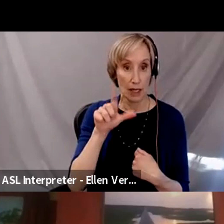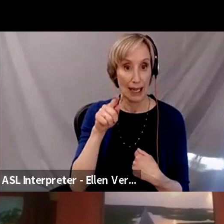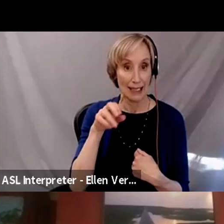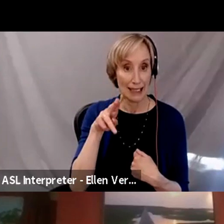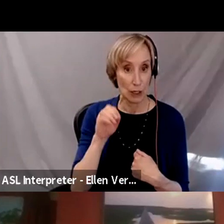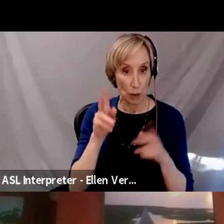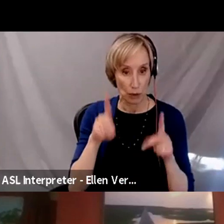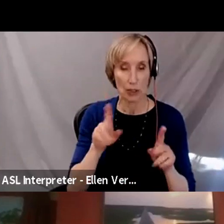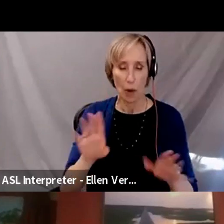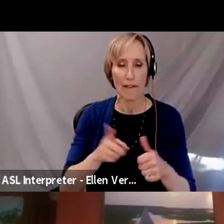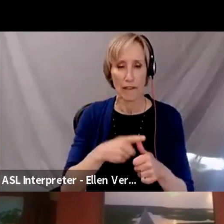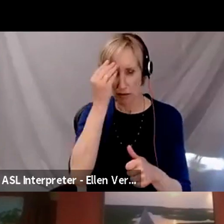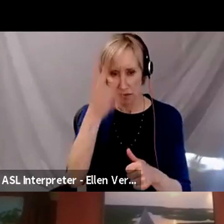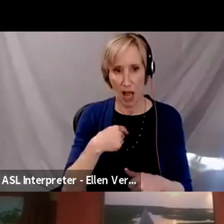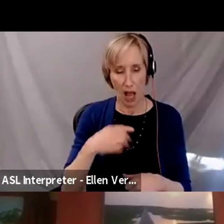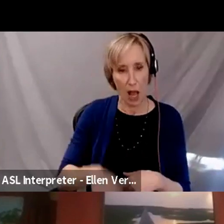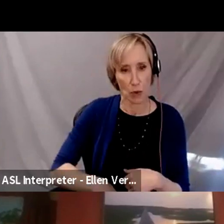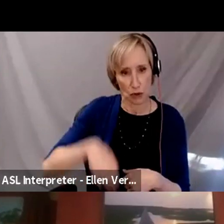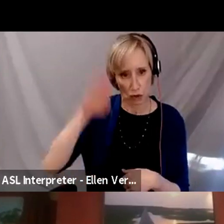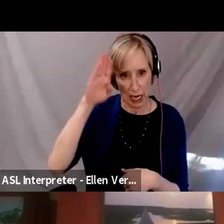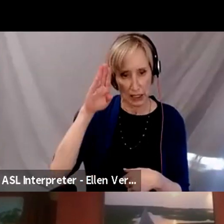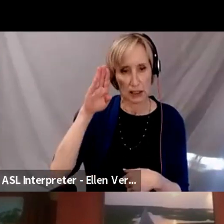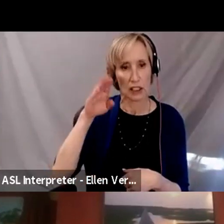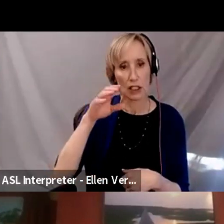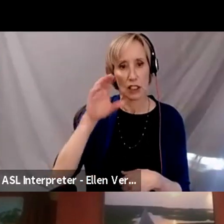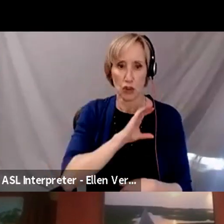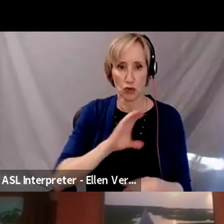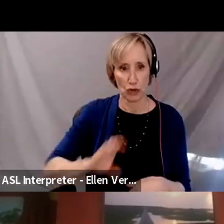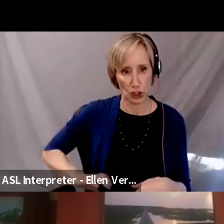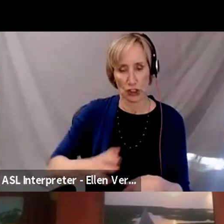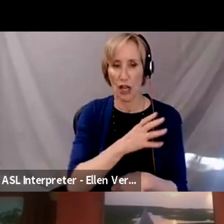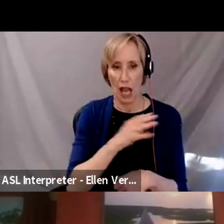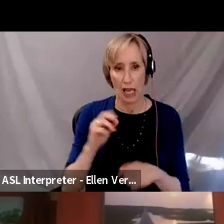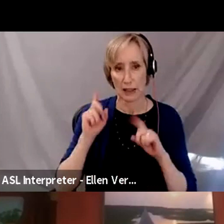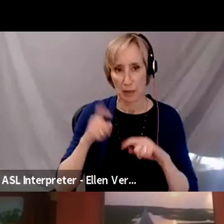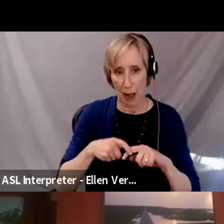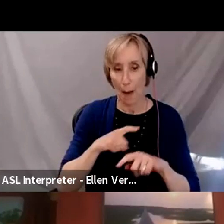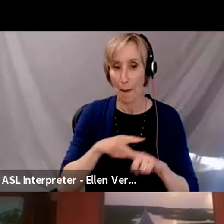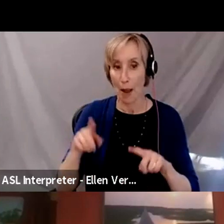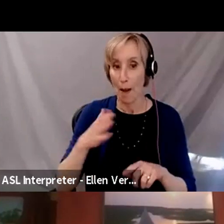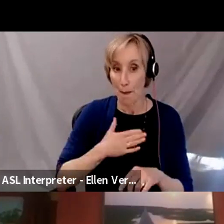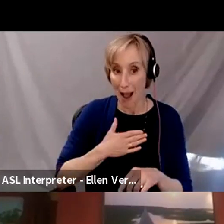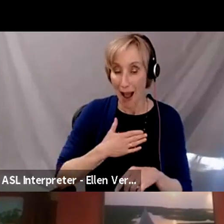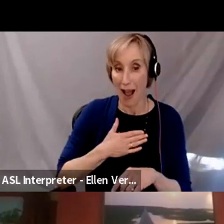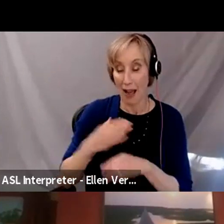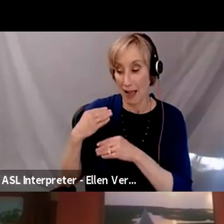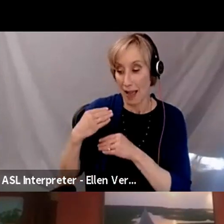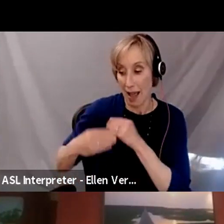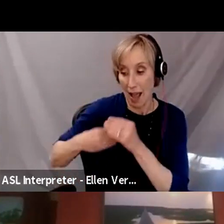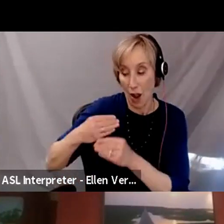raised Christian Hispanic, but my indigenous heritage and my family